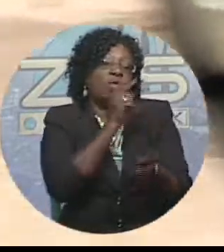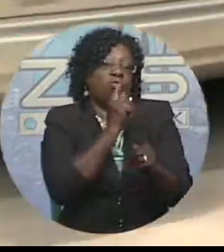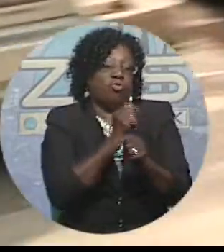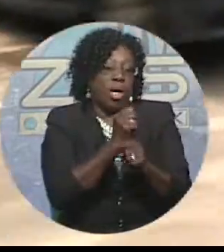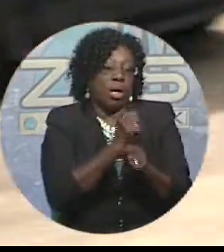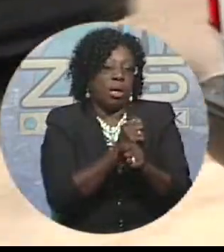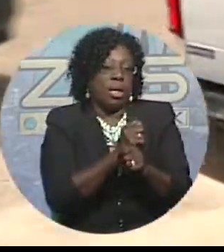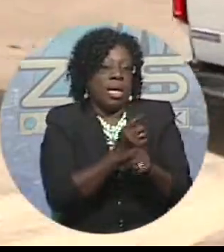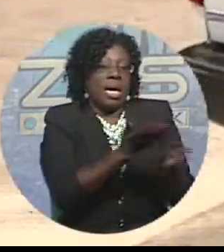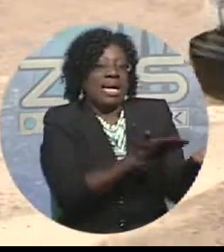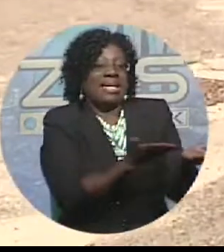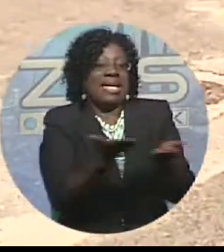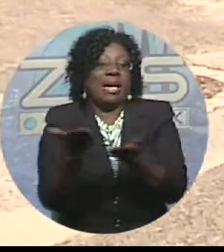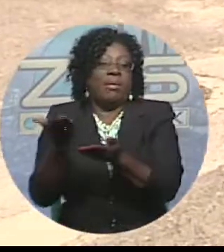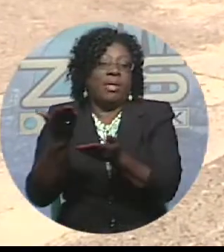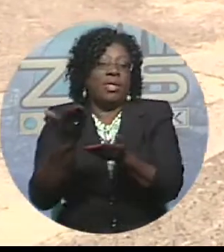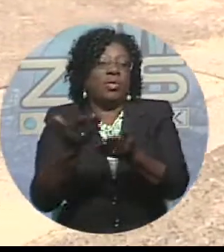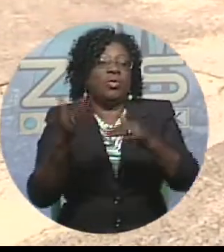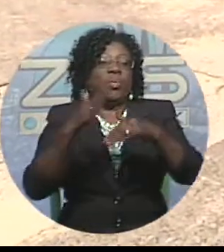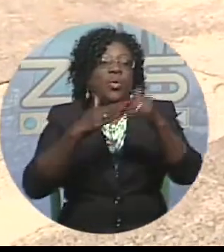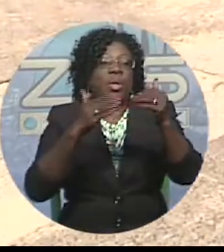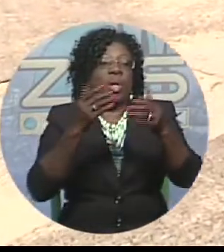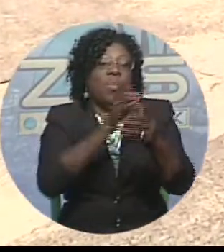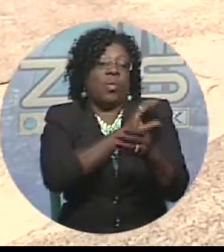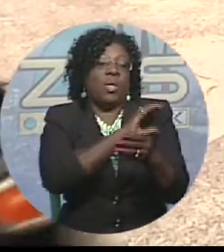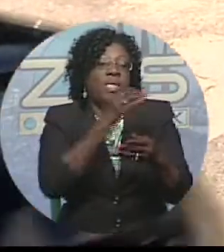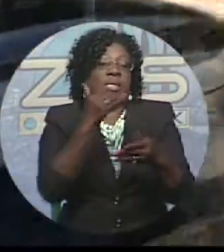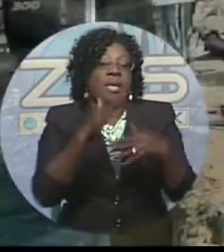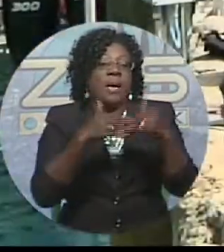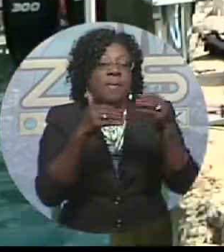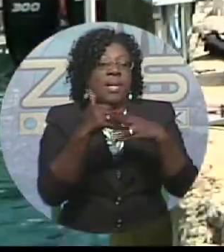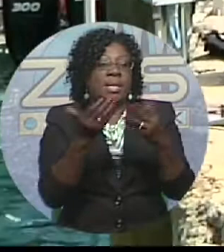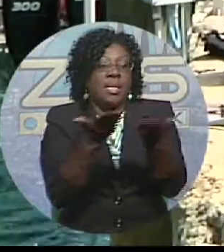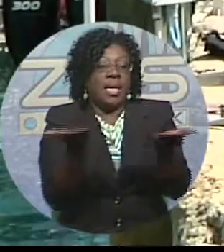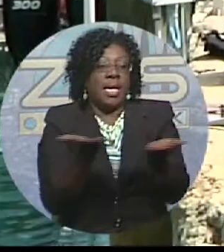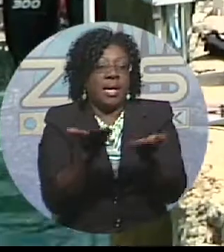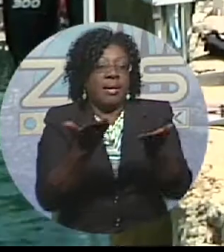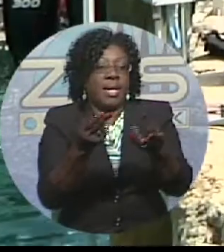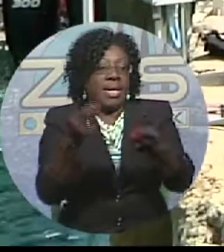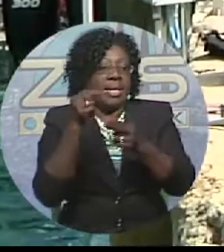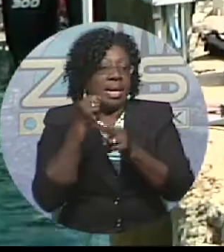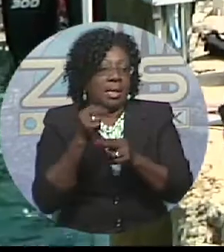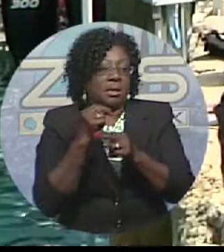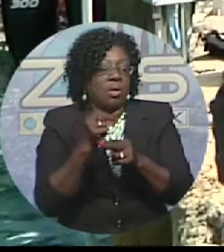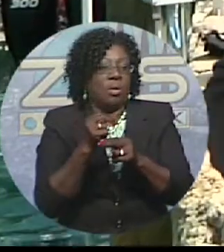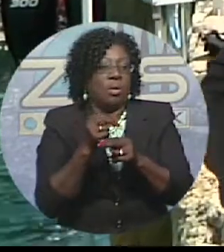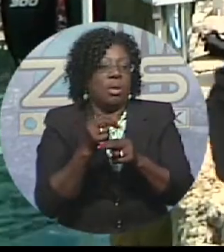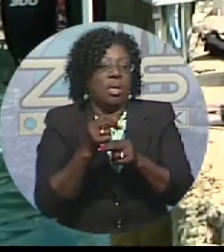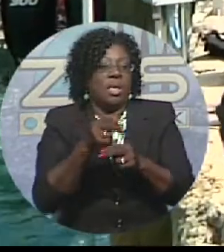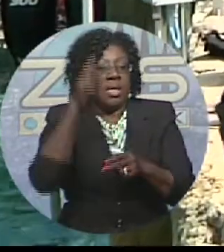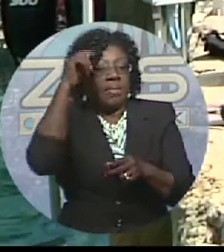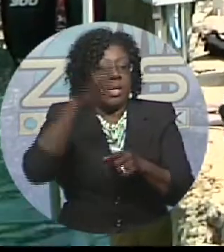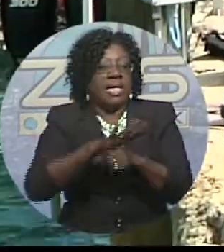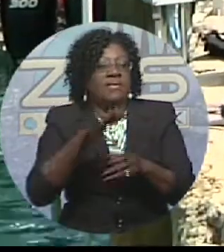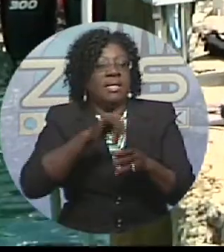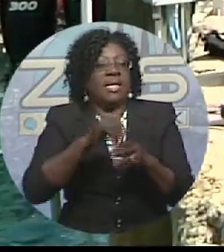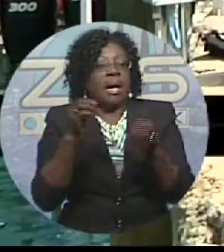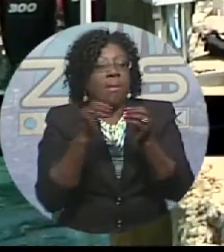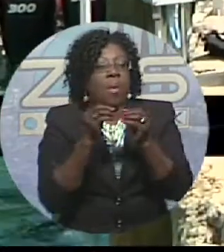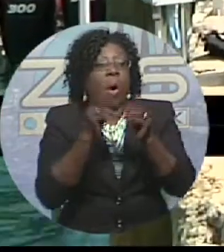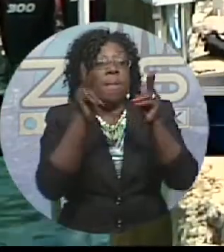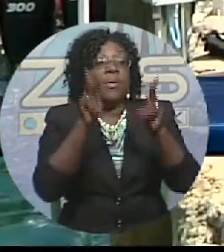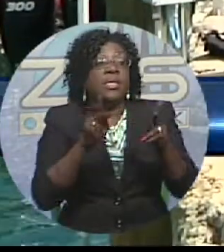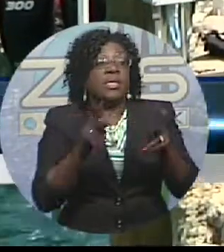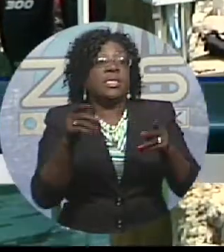armed officers and taken to a police facility here in the capital. Now, as would have been alluded to, police believe there are more persons involved in this